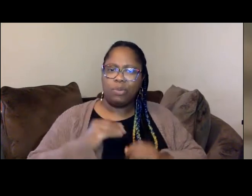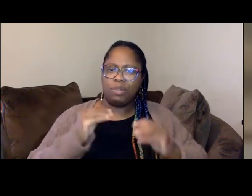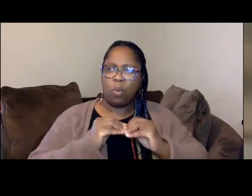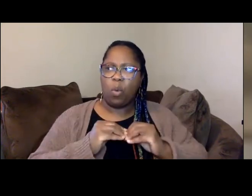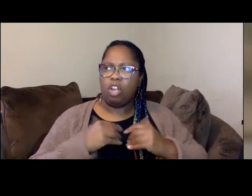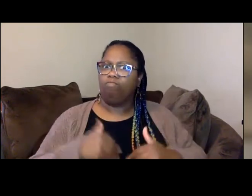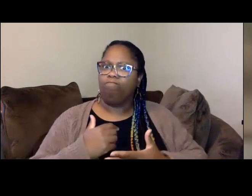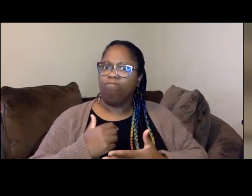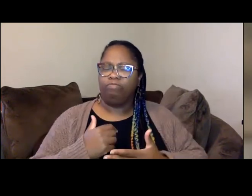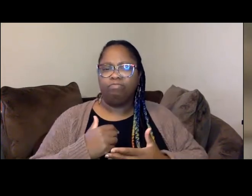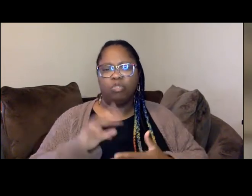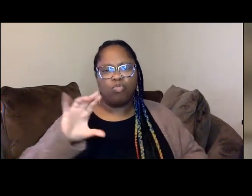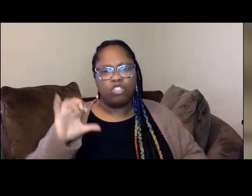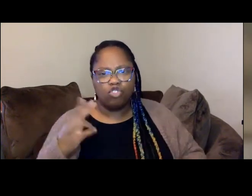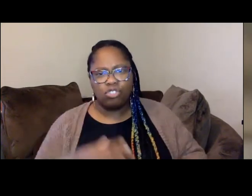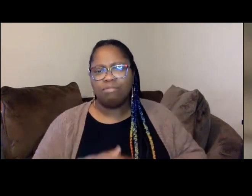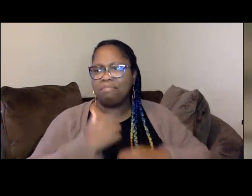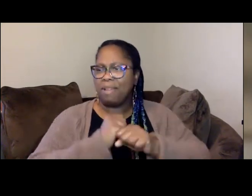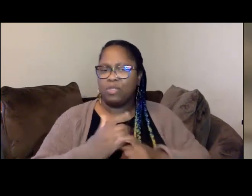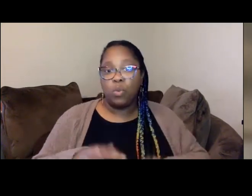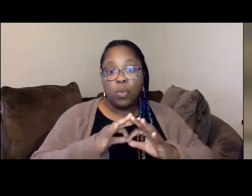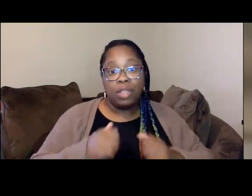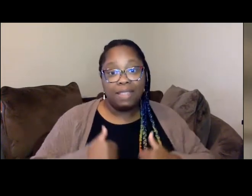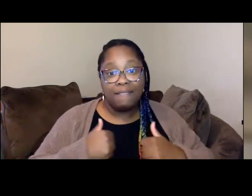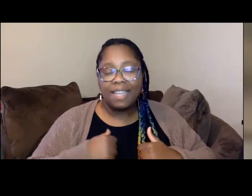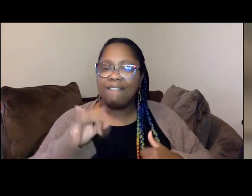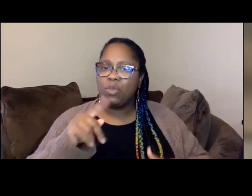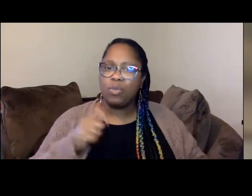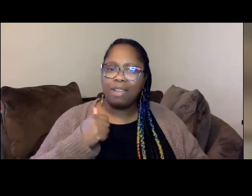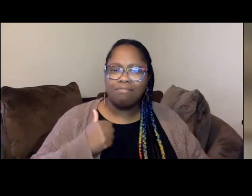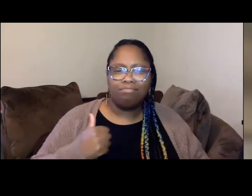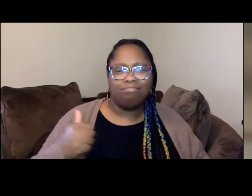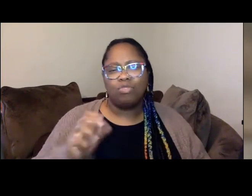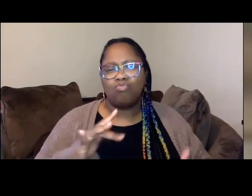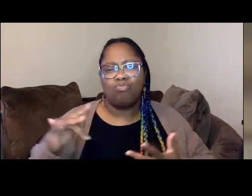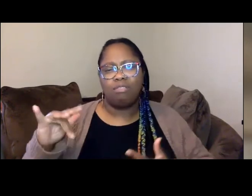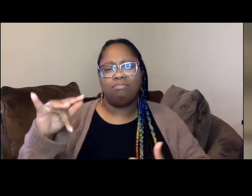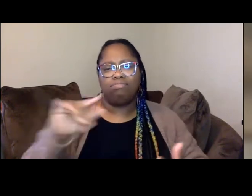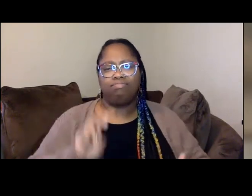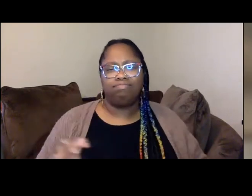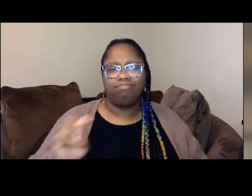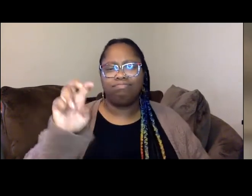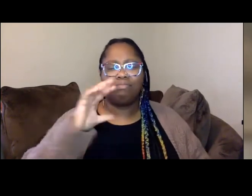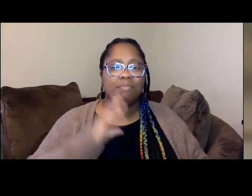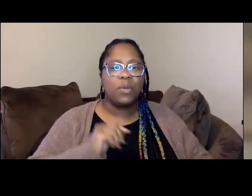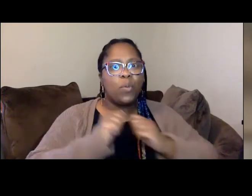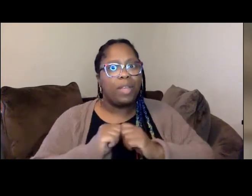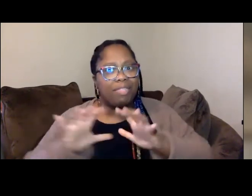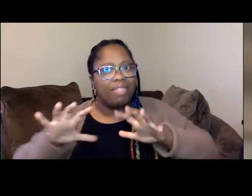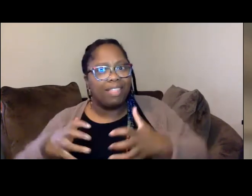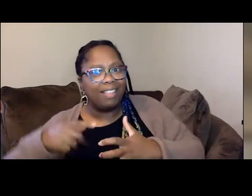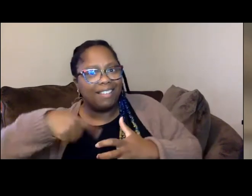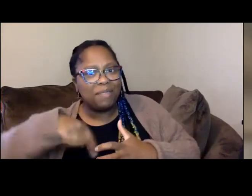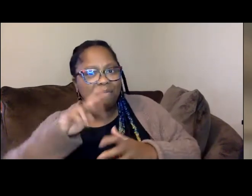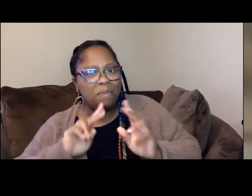enriched, right? What makes it worth living is when you can travel and journey through this experience with a tribe of folks who get